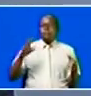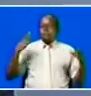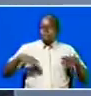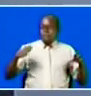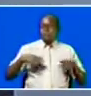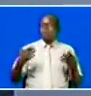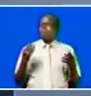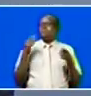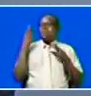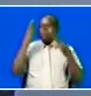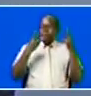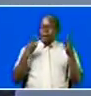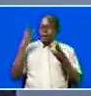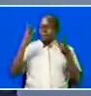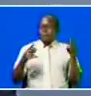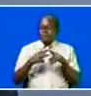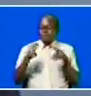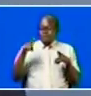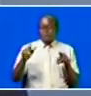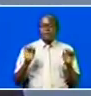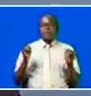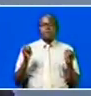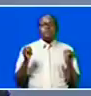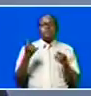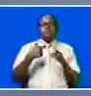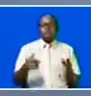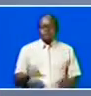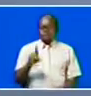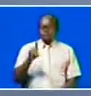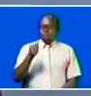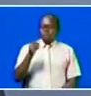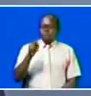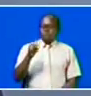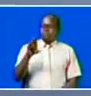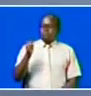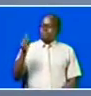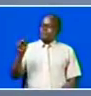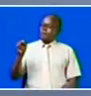people sleepless nights. Let's begin our coverage with that report from Duncan Heimber.